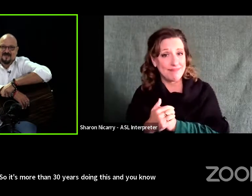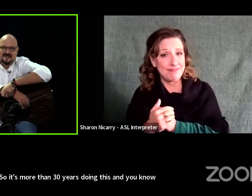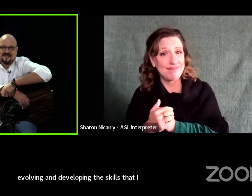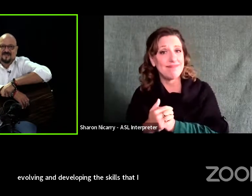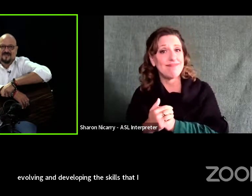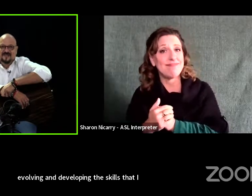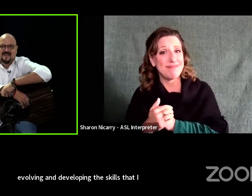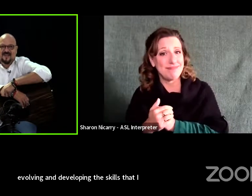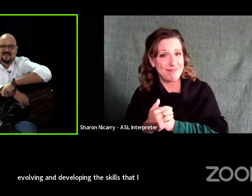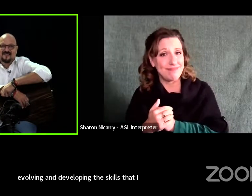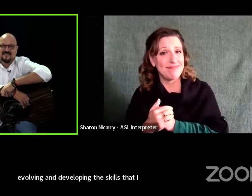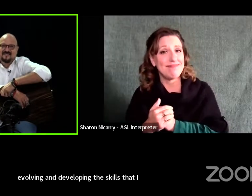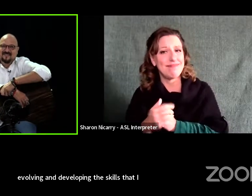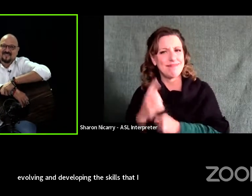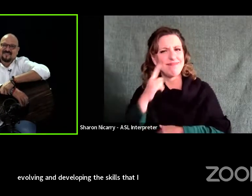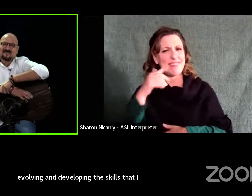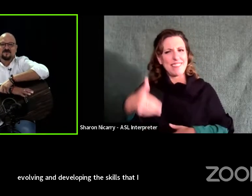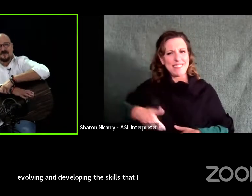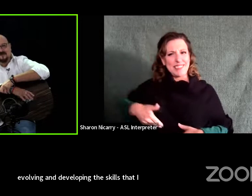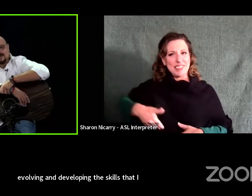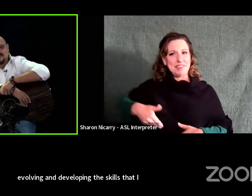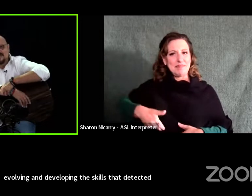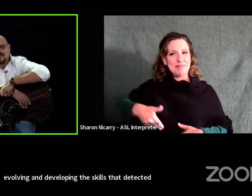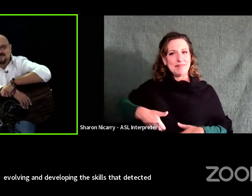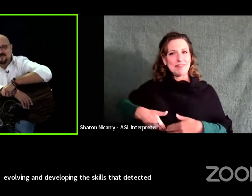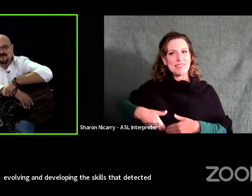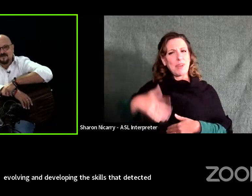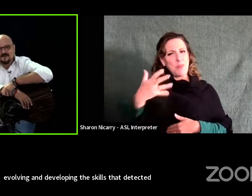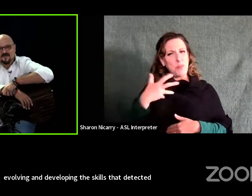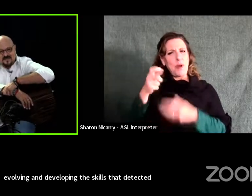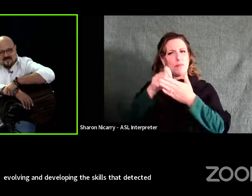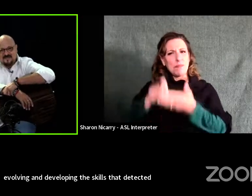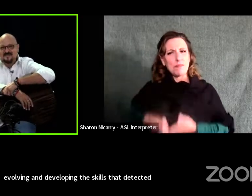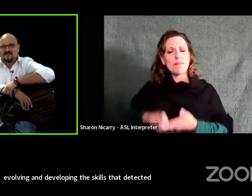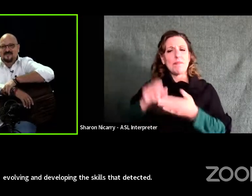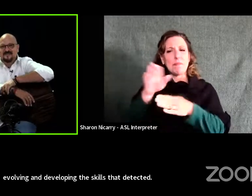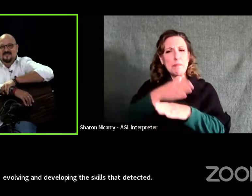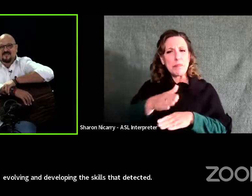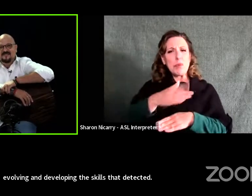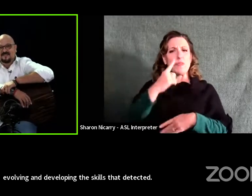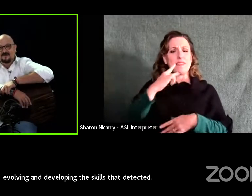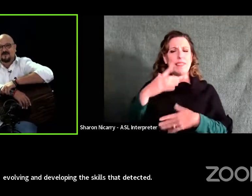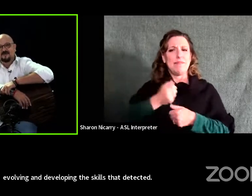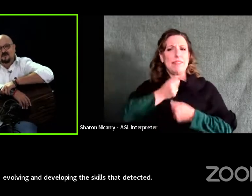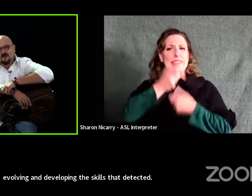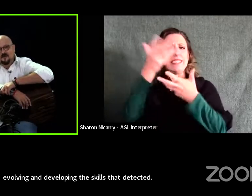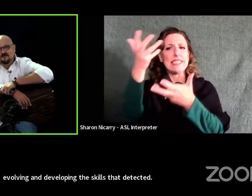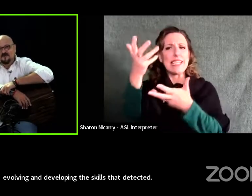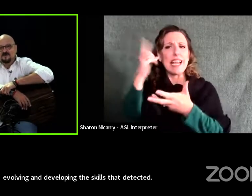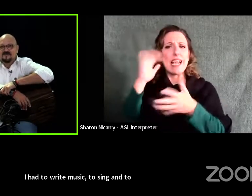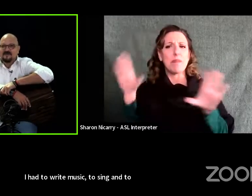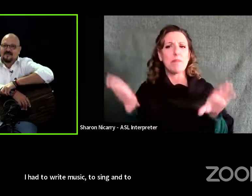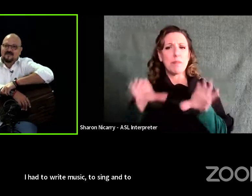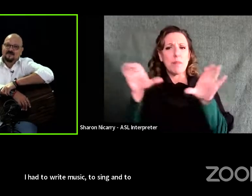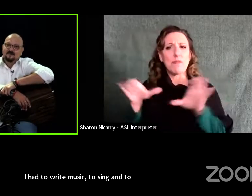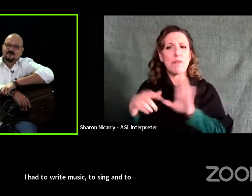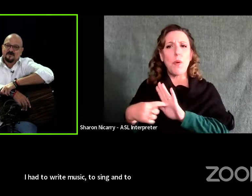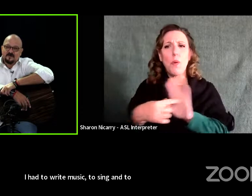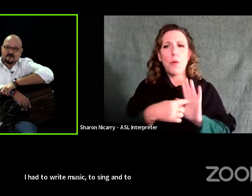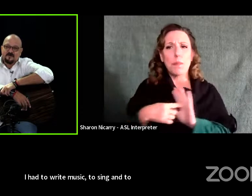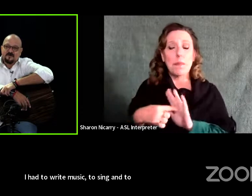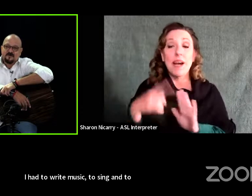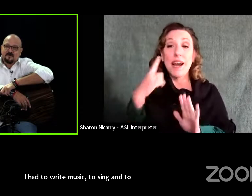I detected I had to write music, to sing, and to perform, and then